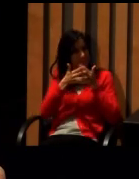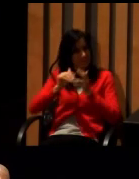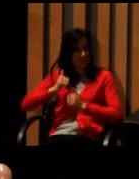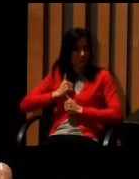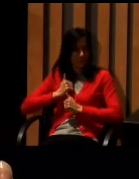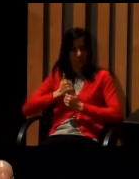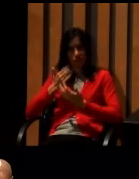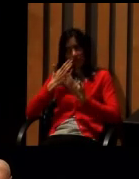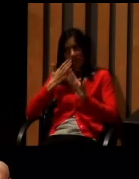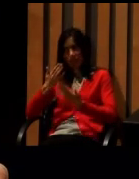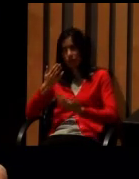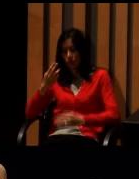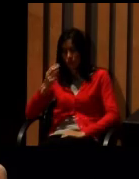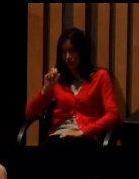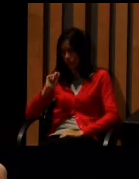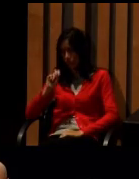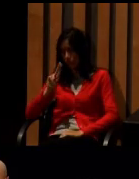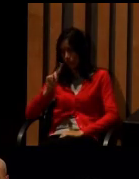Suzanne.